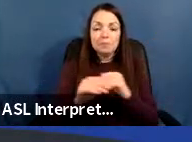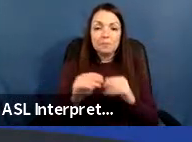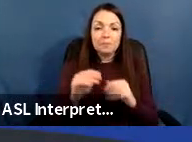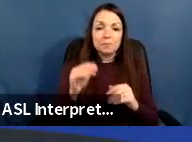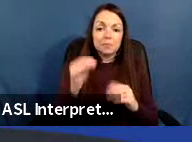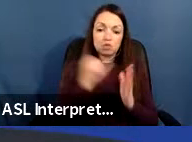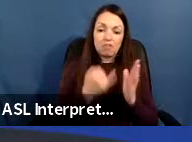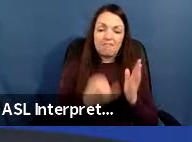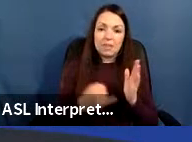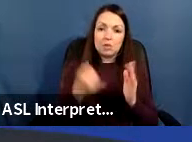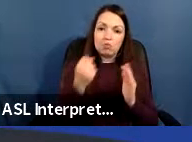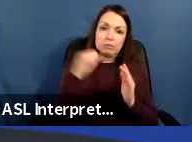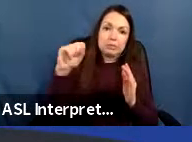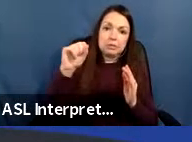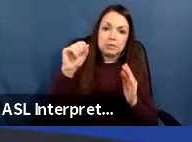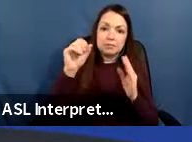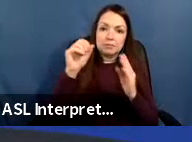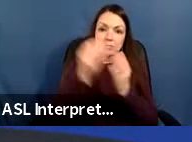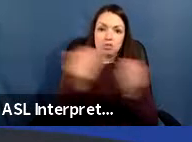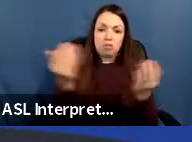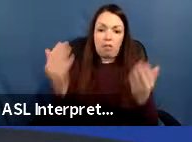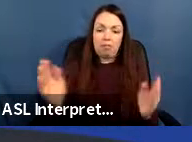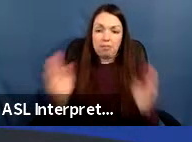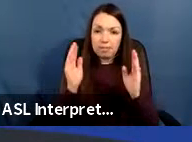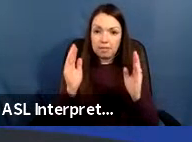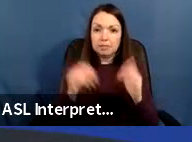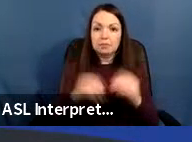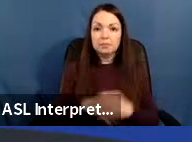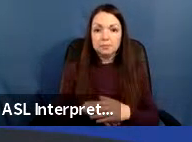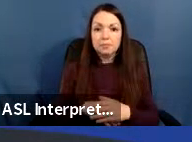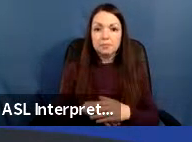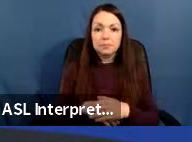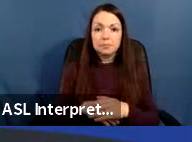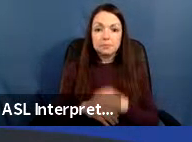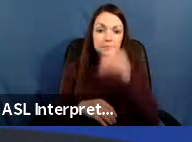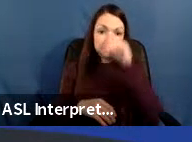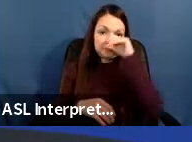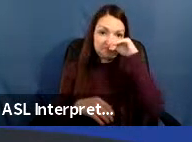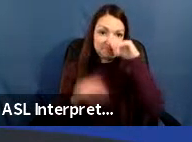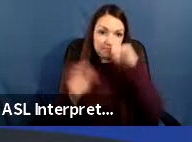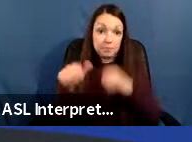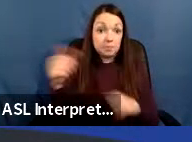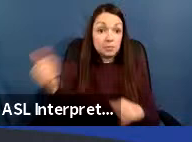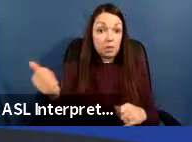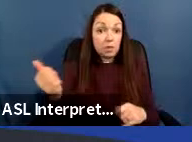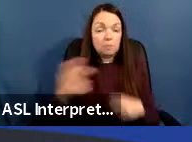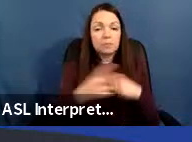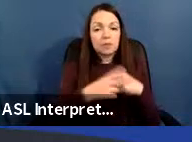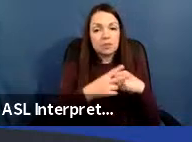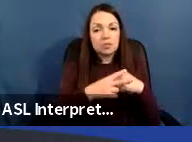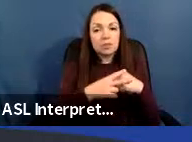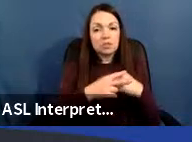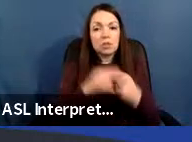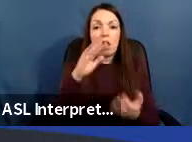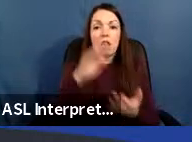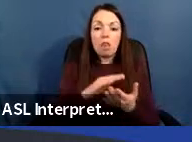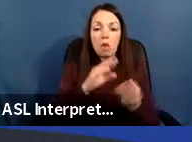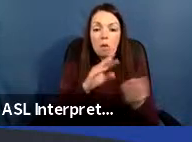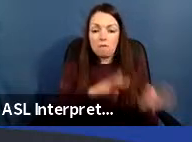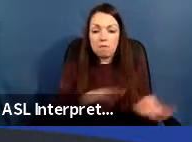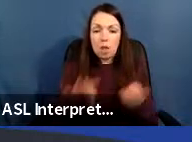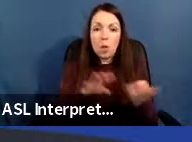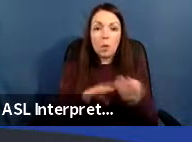graffiti-resistant stall partitions. Another benefit would be conservation. Low flow and pressure